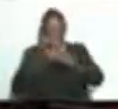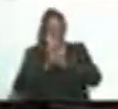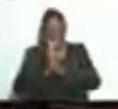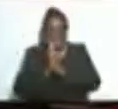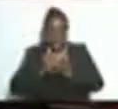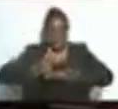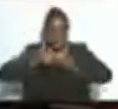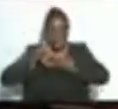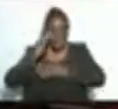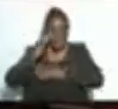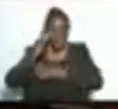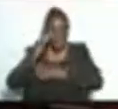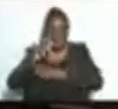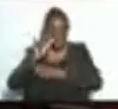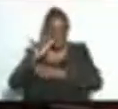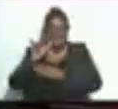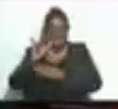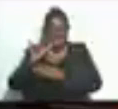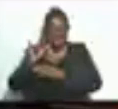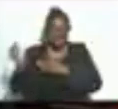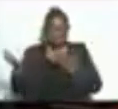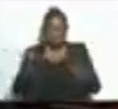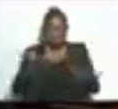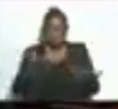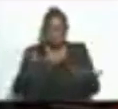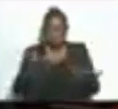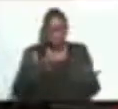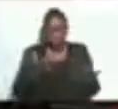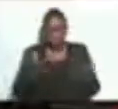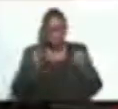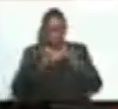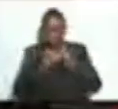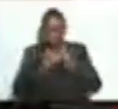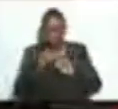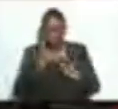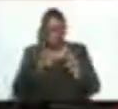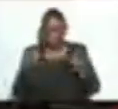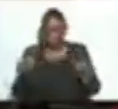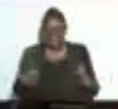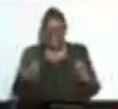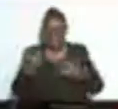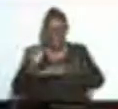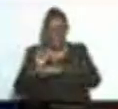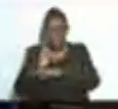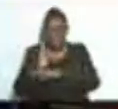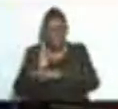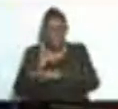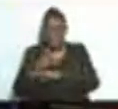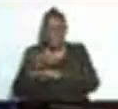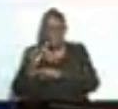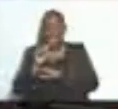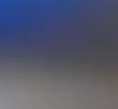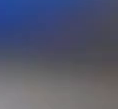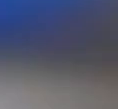bolster underserved markets and drive traffic, particularly to Grand Bahama and